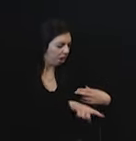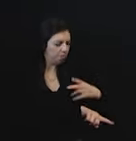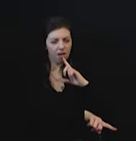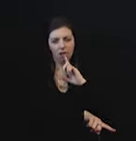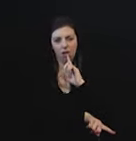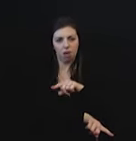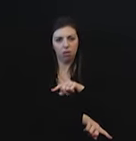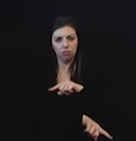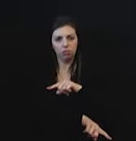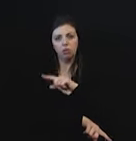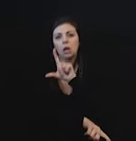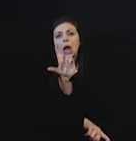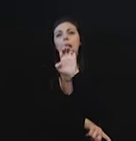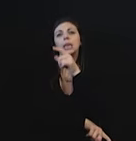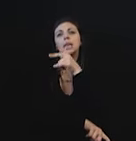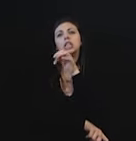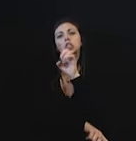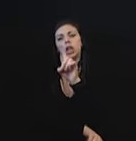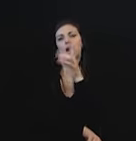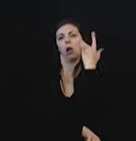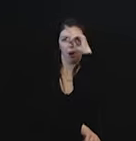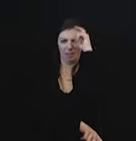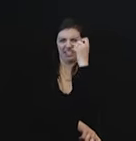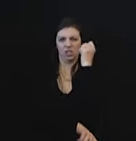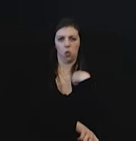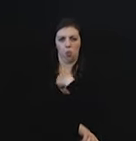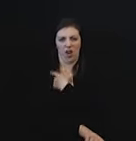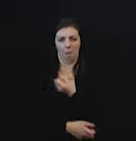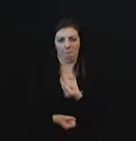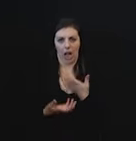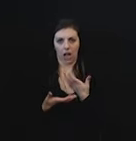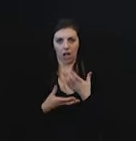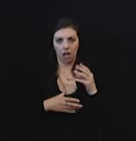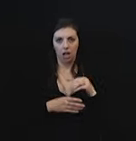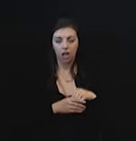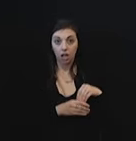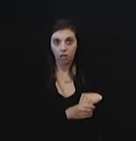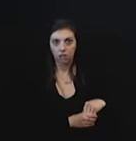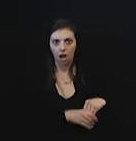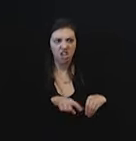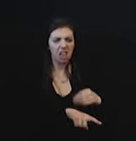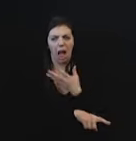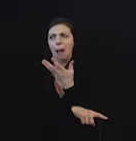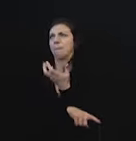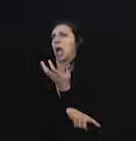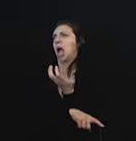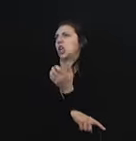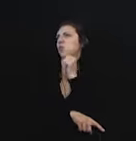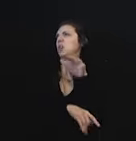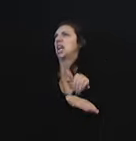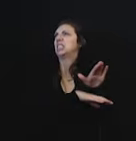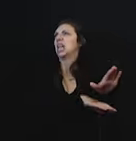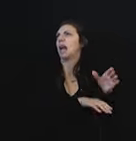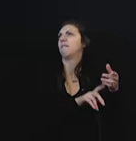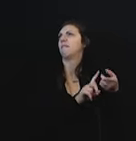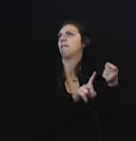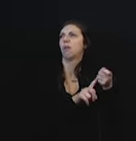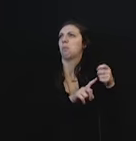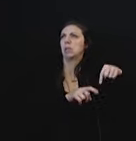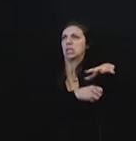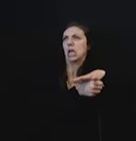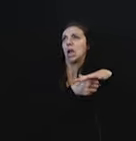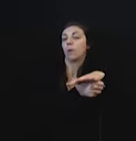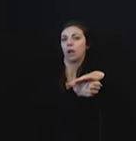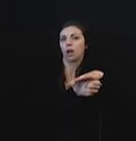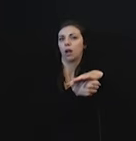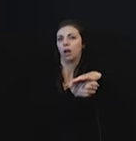him, "because we are many." And he begged him earnestly not to send him out of the region. What I think is